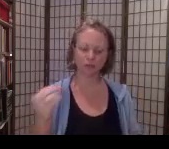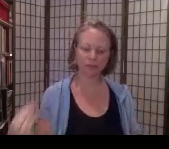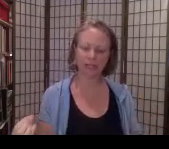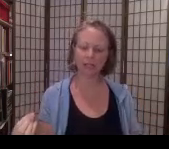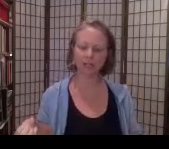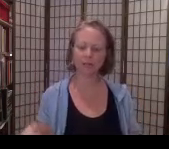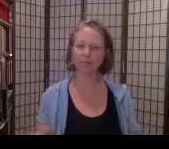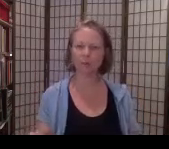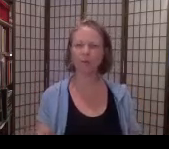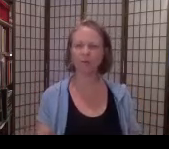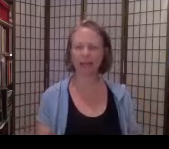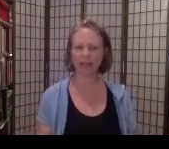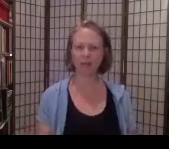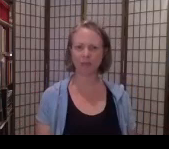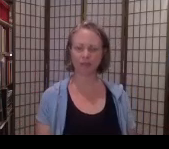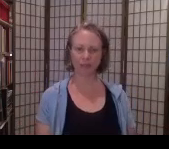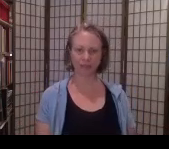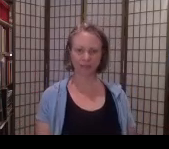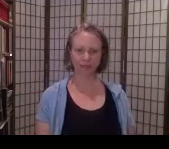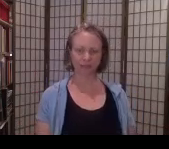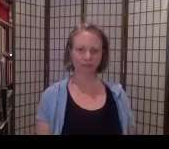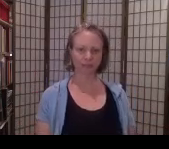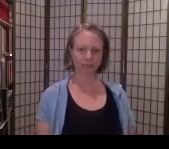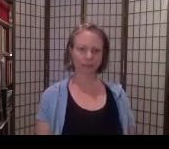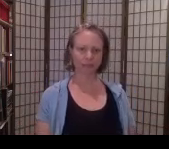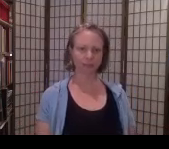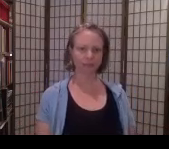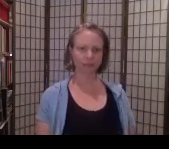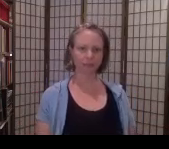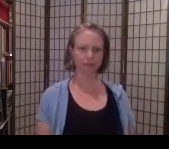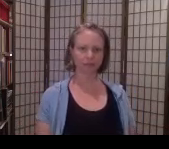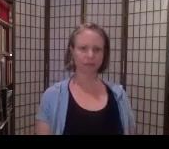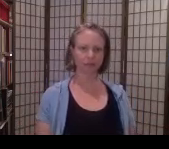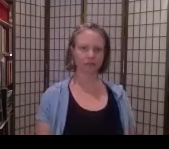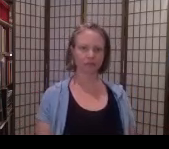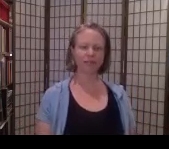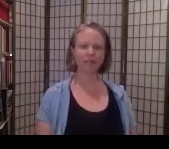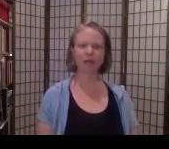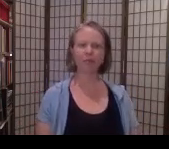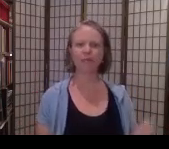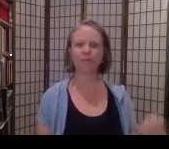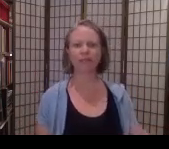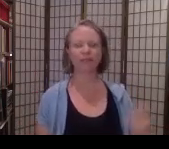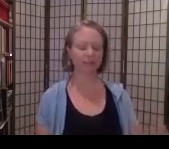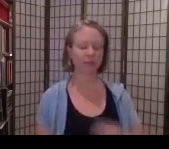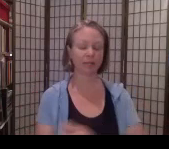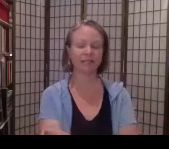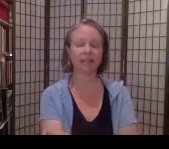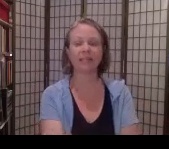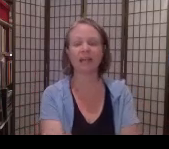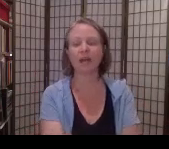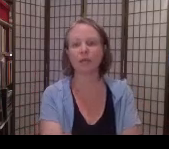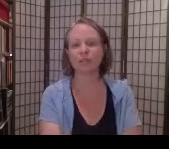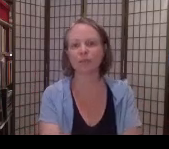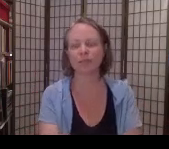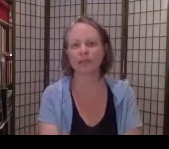emotional layer more than animals. And that's how we, the cricket is saying,